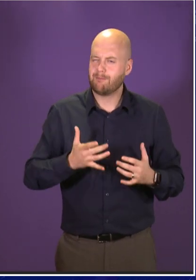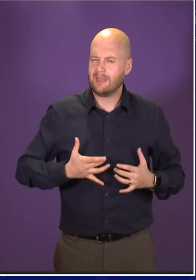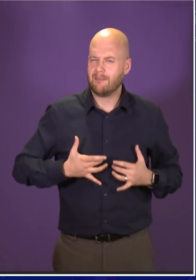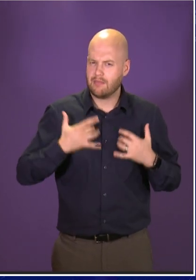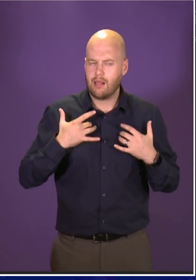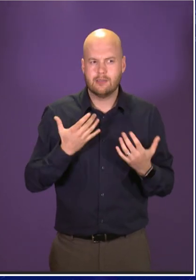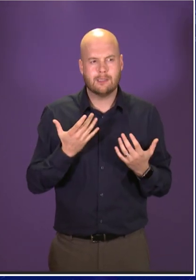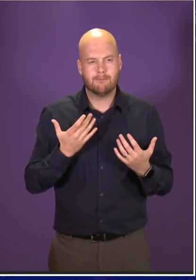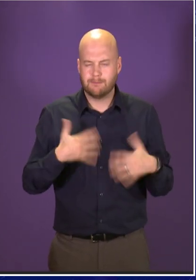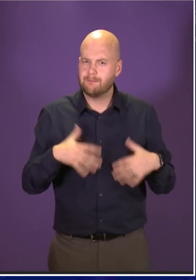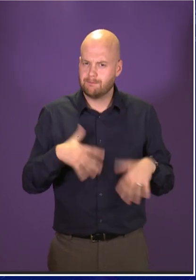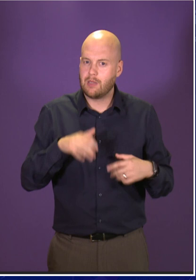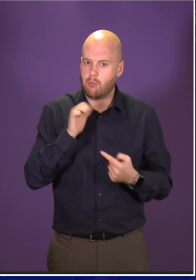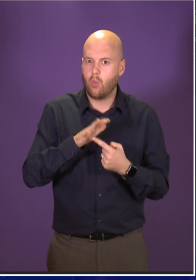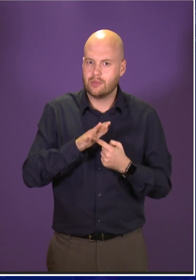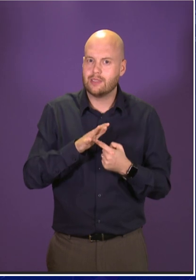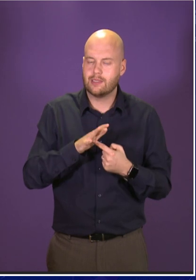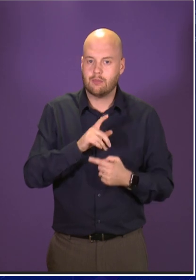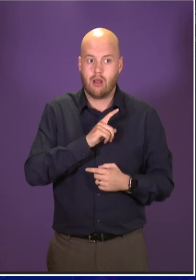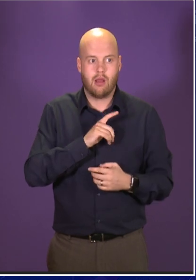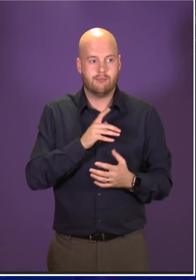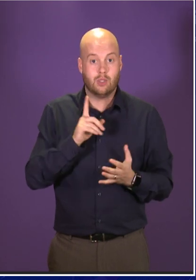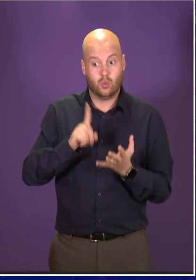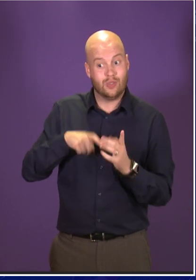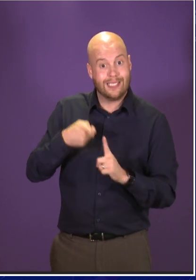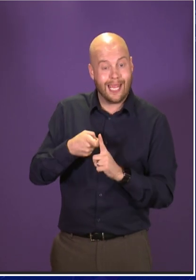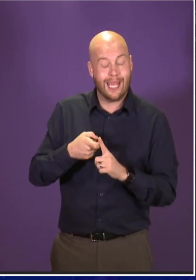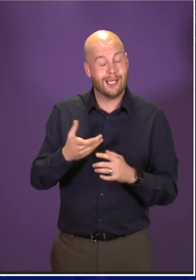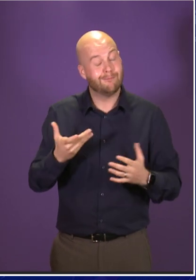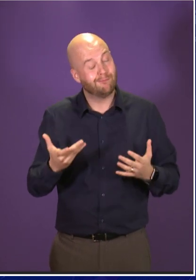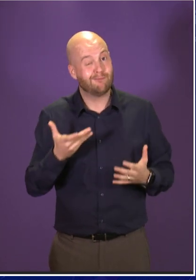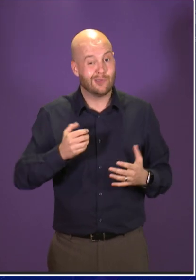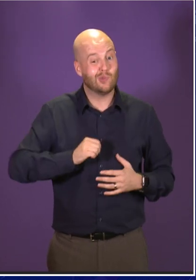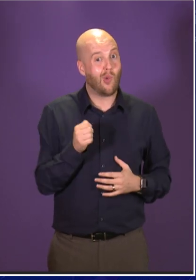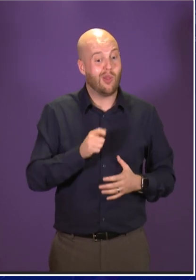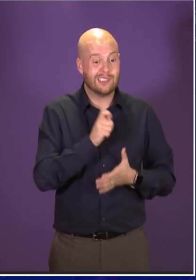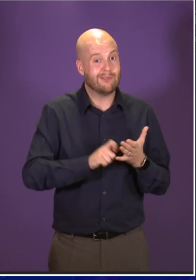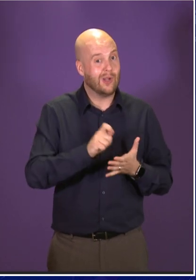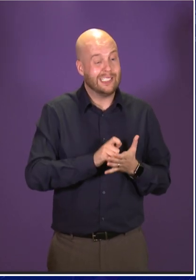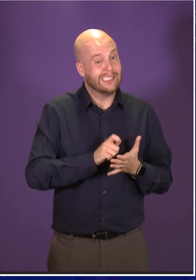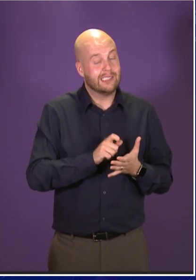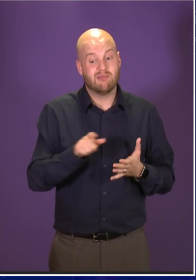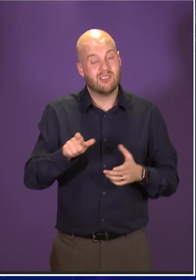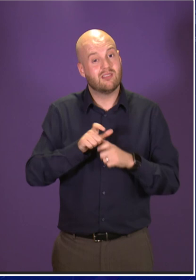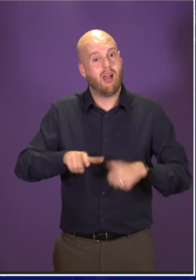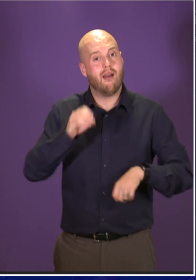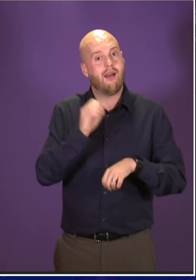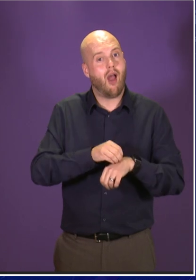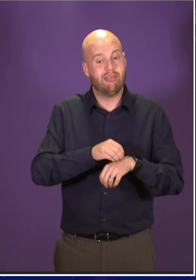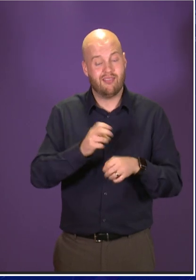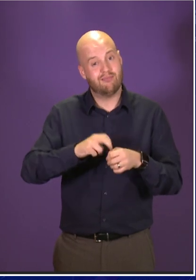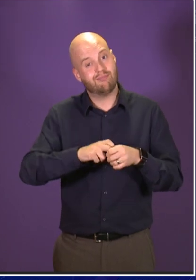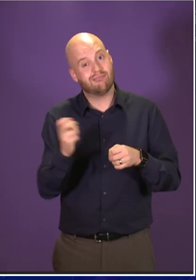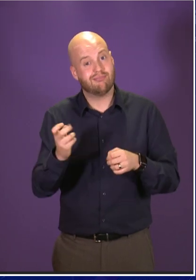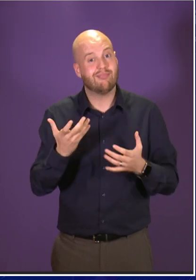hugely important now when the UK, despite Scotland's vote to remain, is set to leave the European Union. And so the